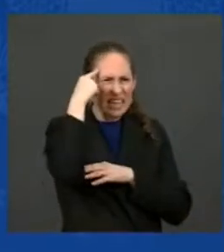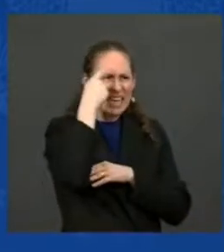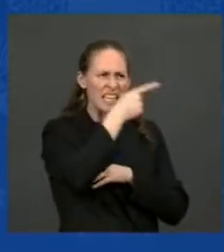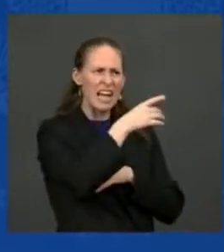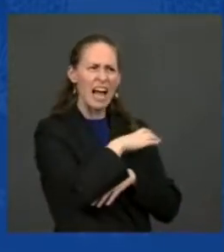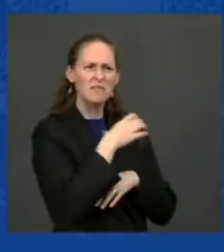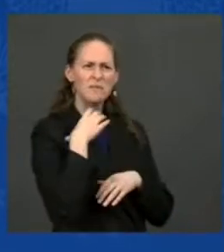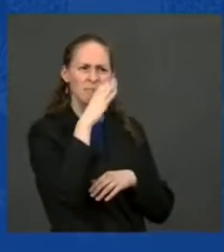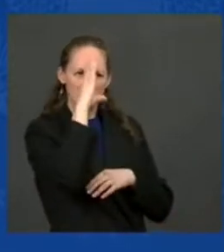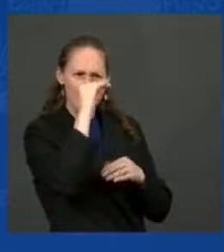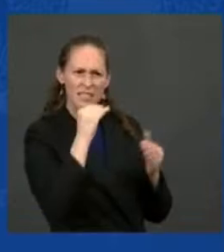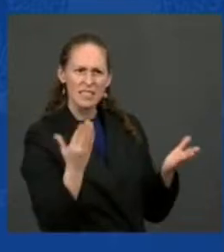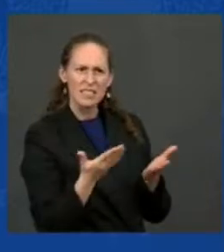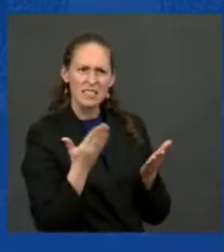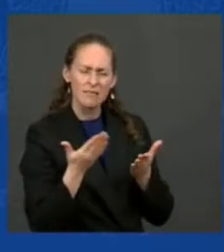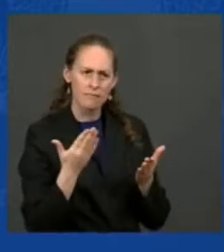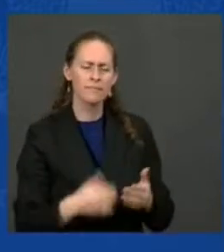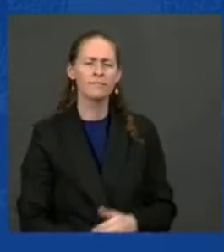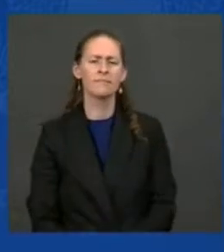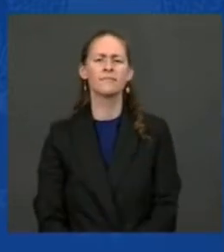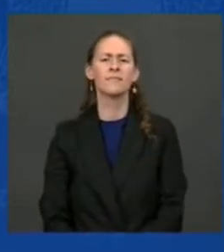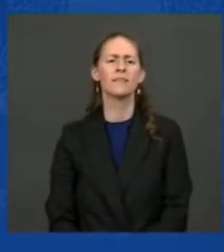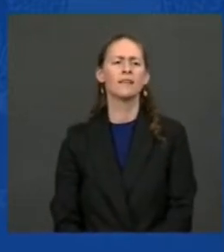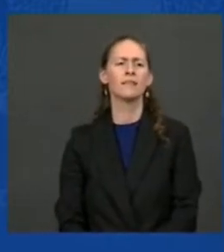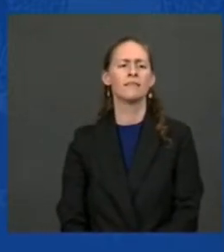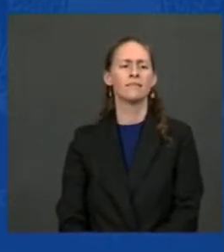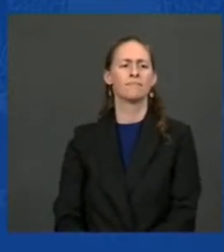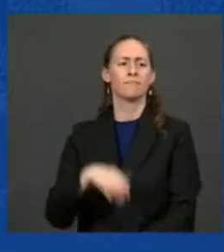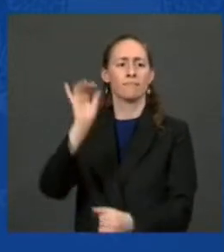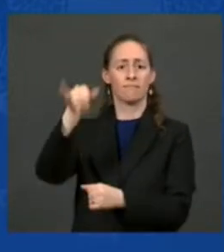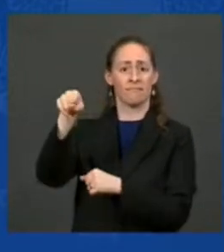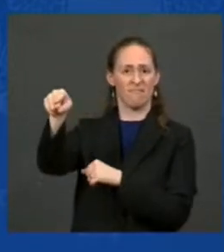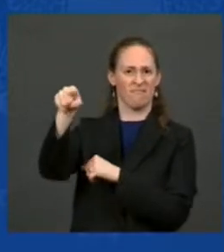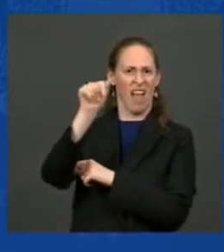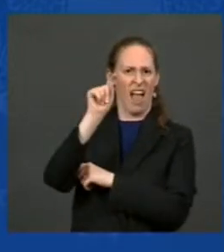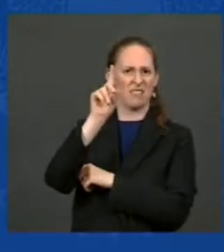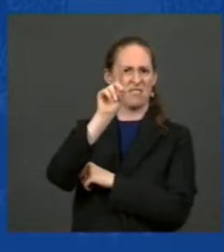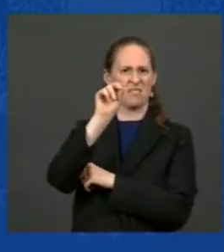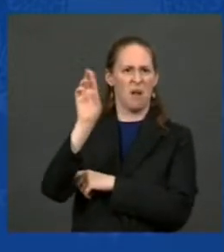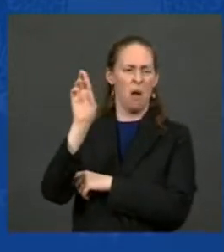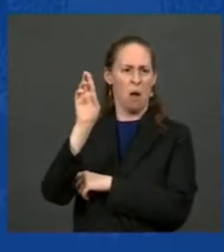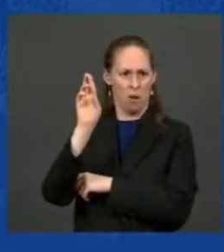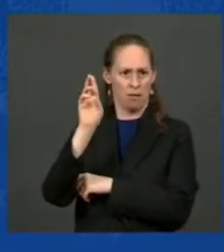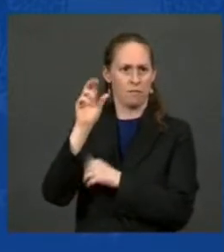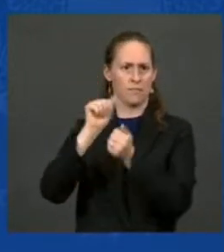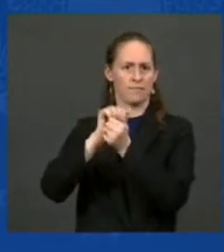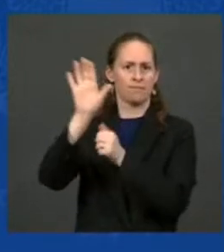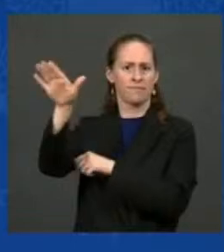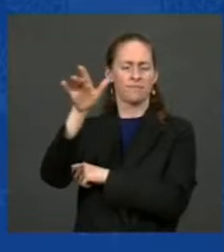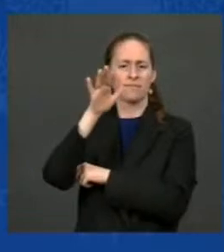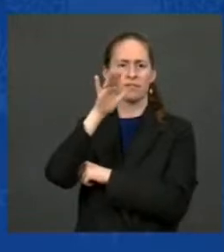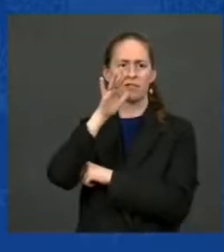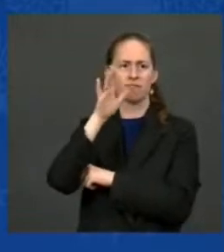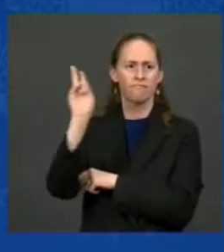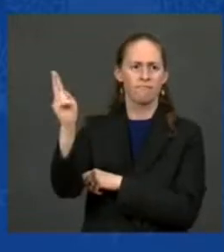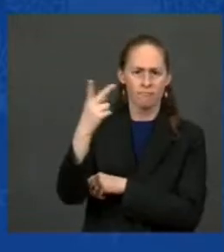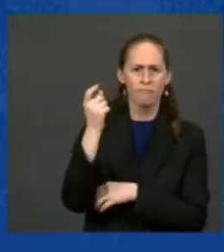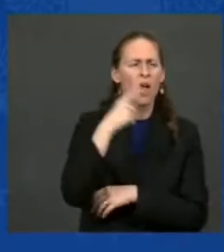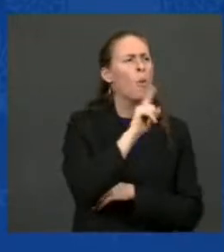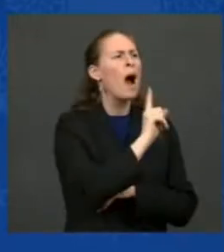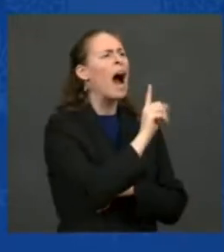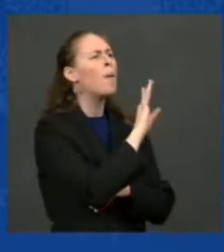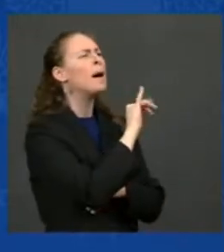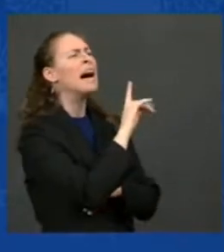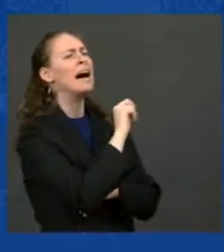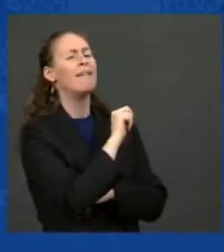Delora walked in, her mom, and she said, "Where's Biden?" I said, "I'm here." She said, "No,